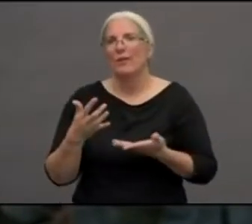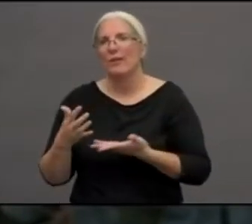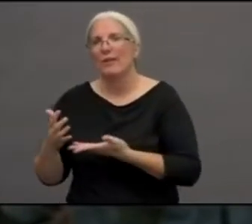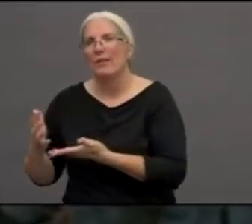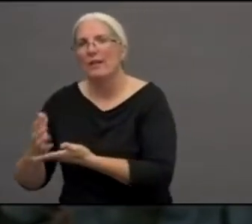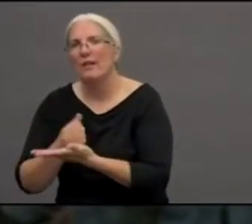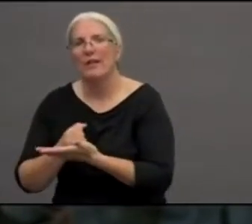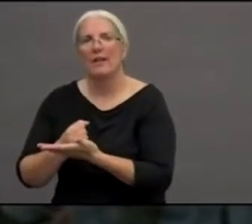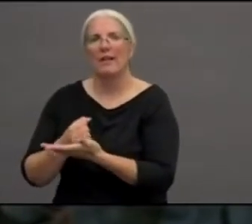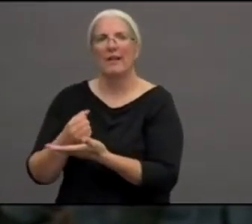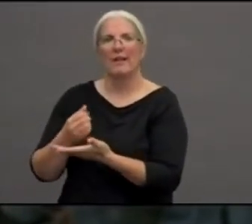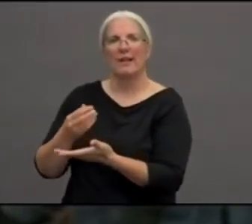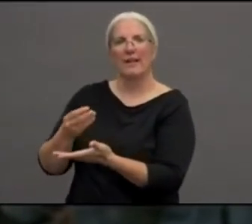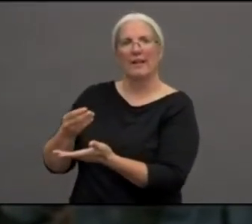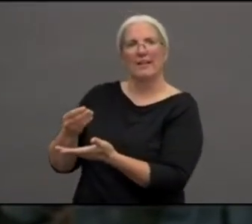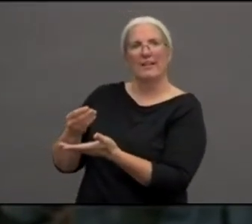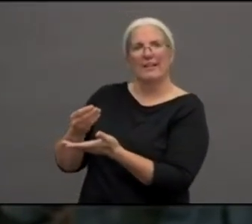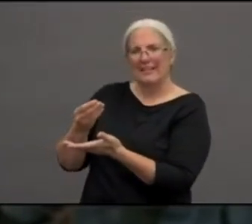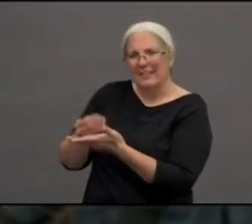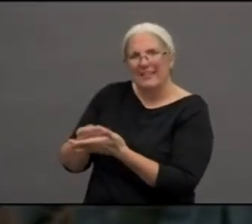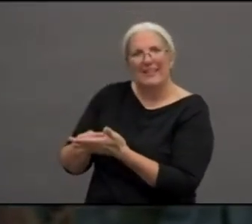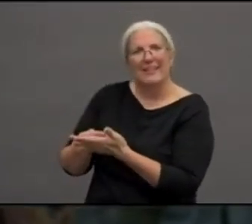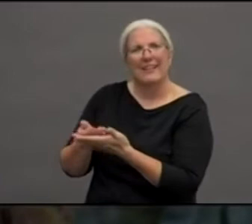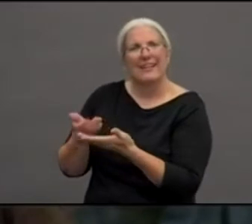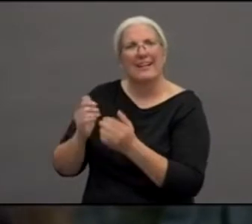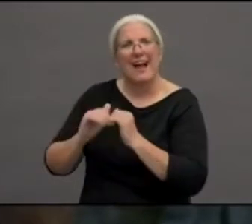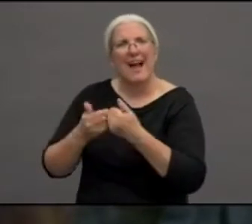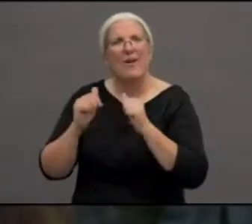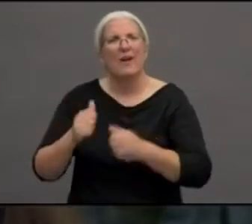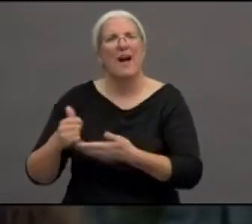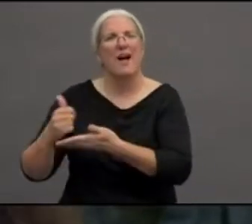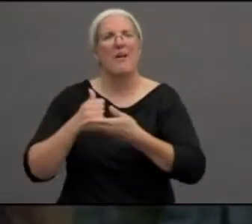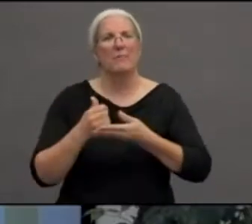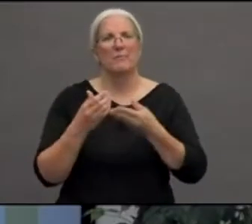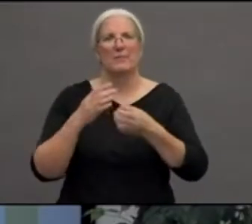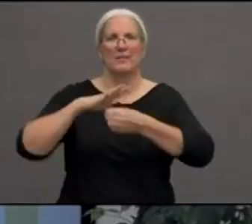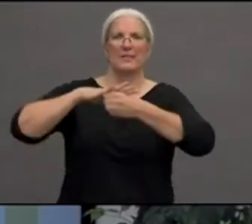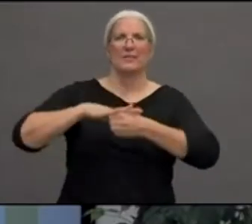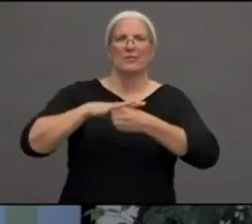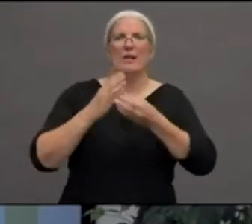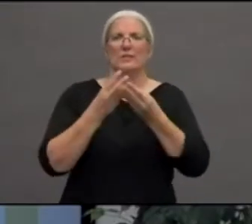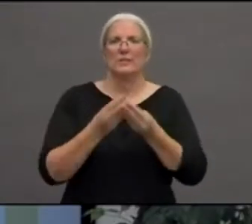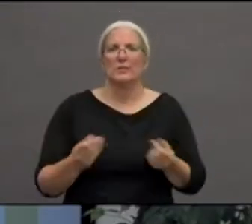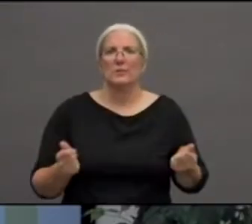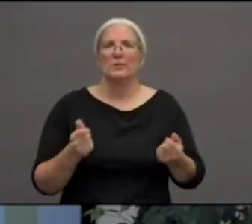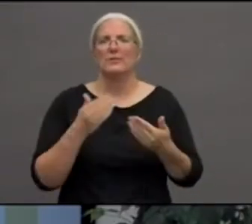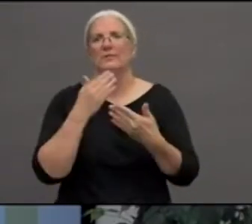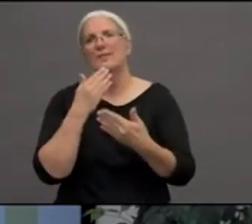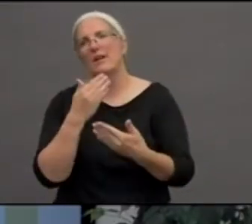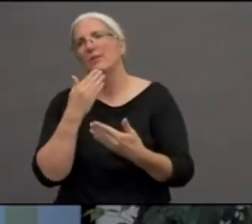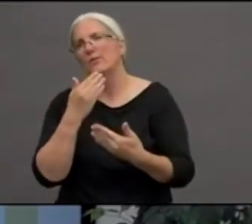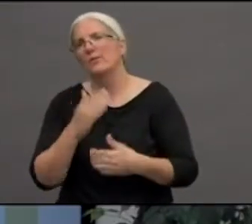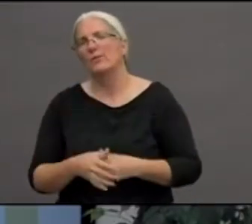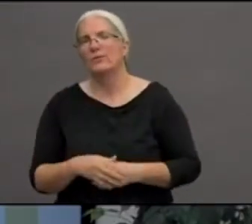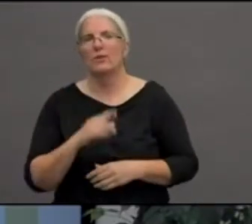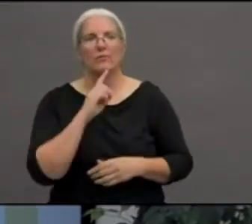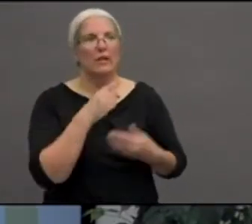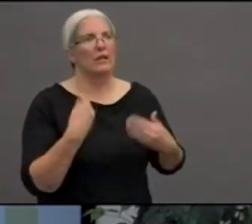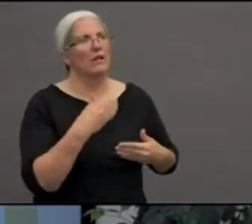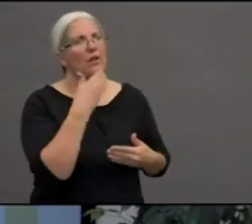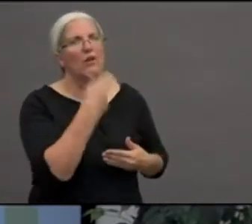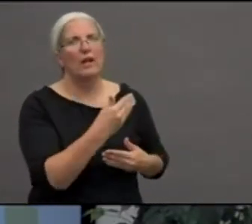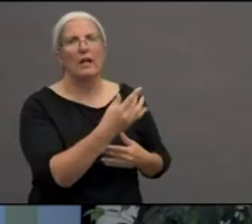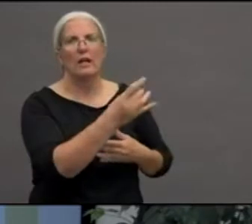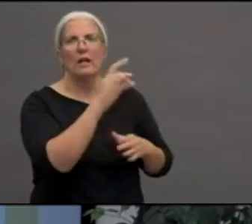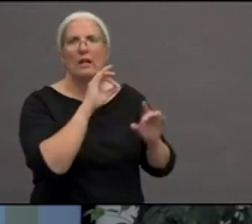that stressful time that you have endured. Thank you. Yeah, it's good to hear that from you, especially